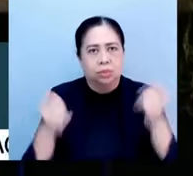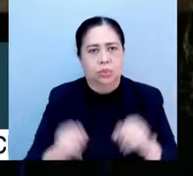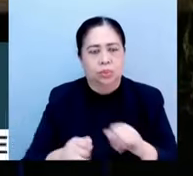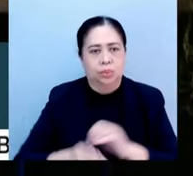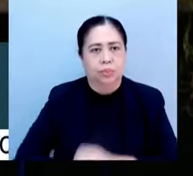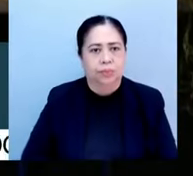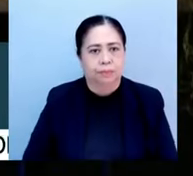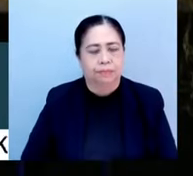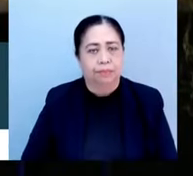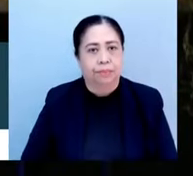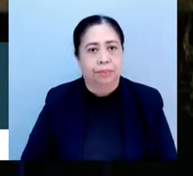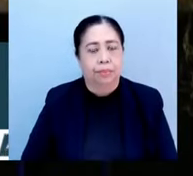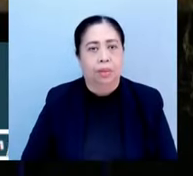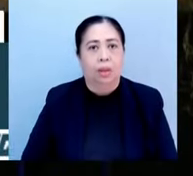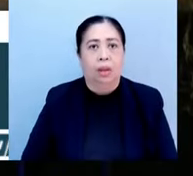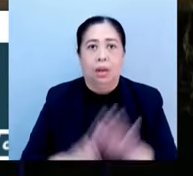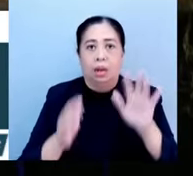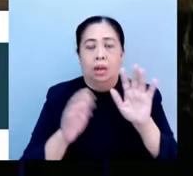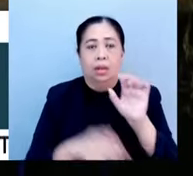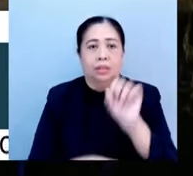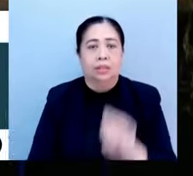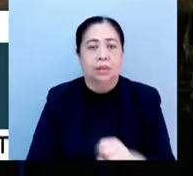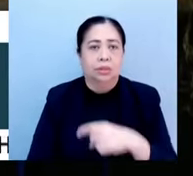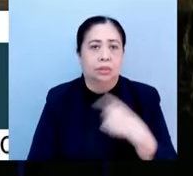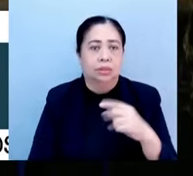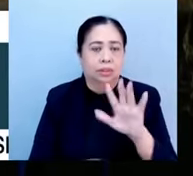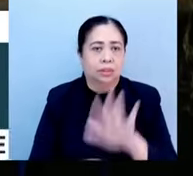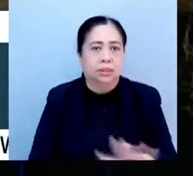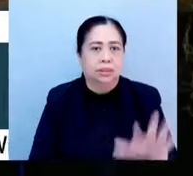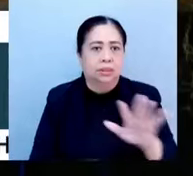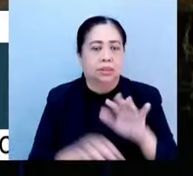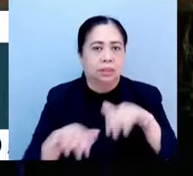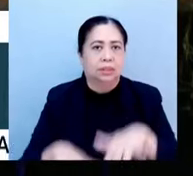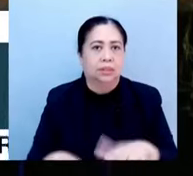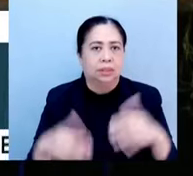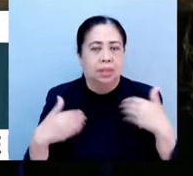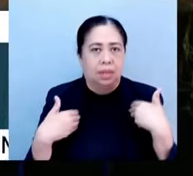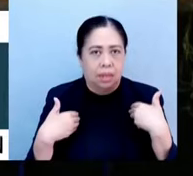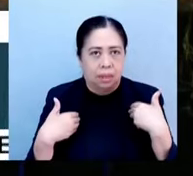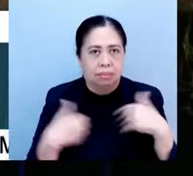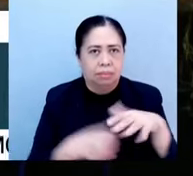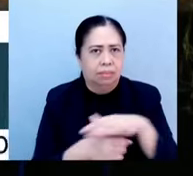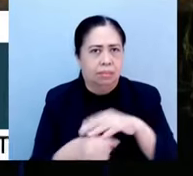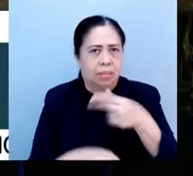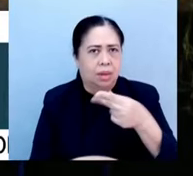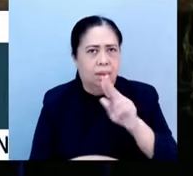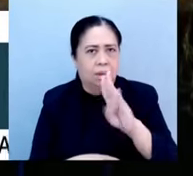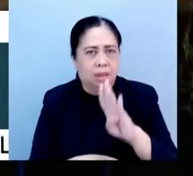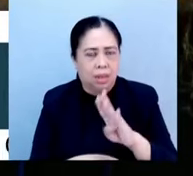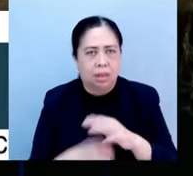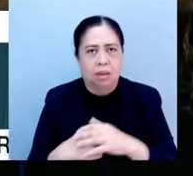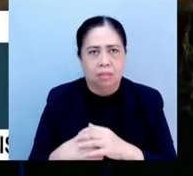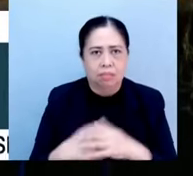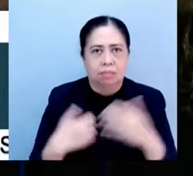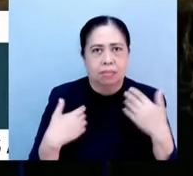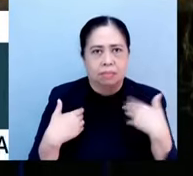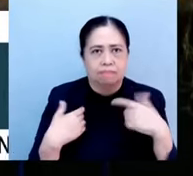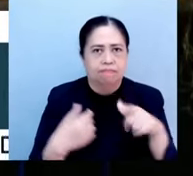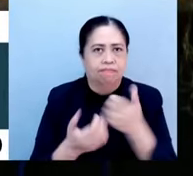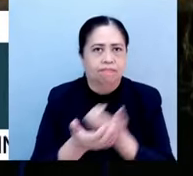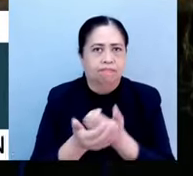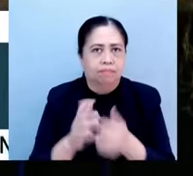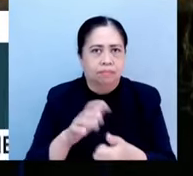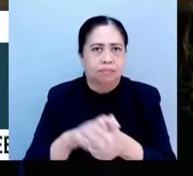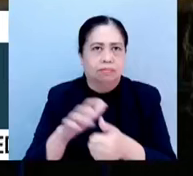The South China Sea holds an even more promising future as a hub where blue economies could emerge,